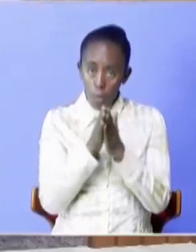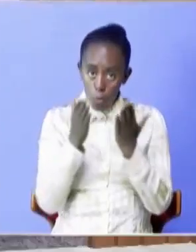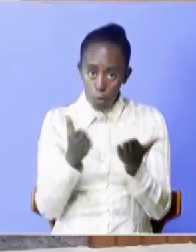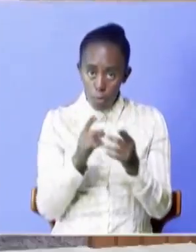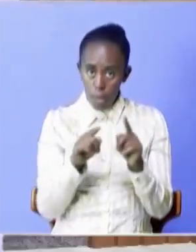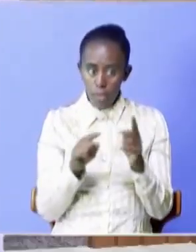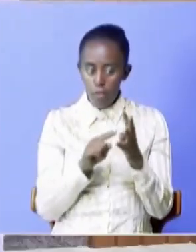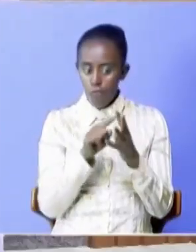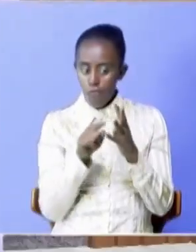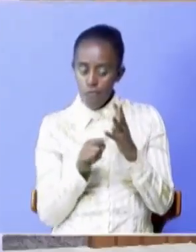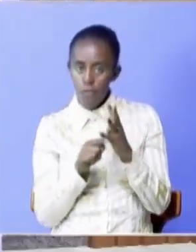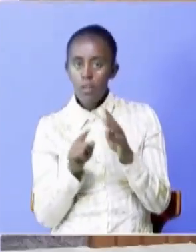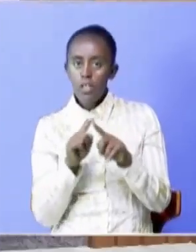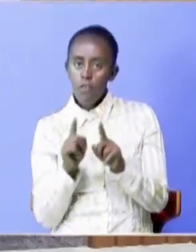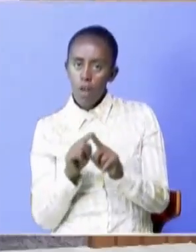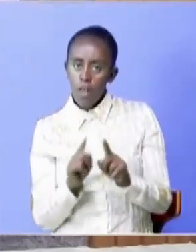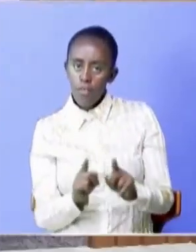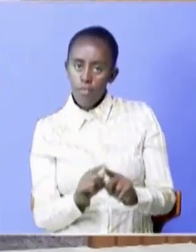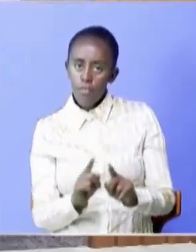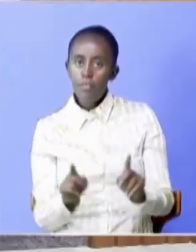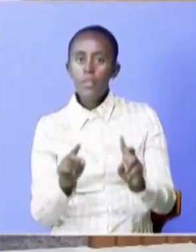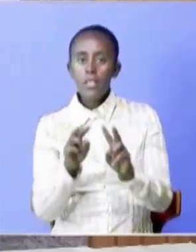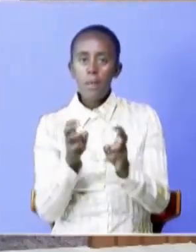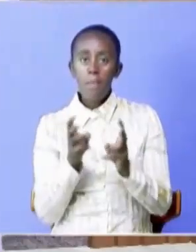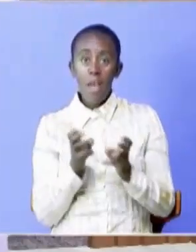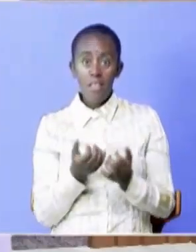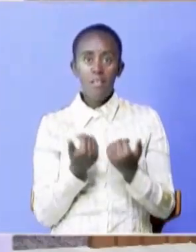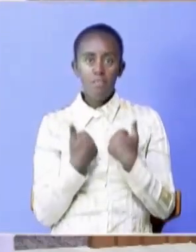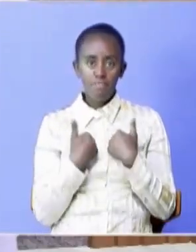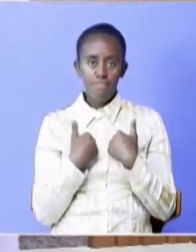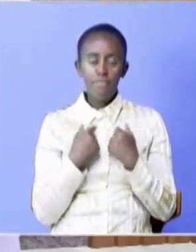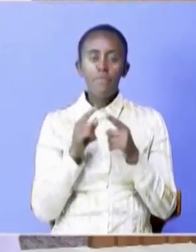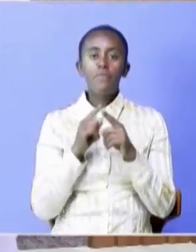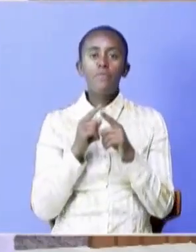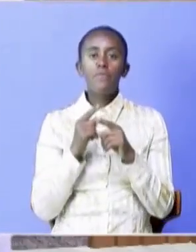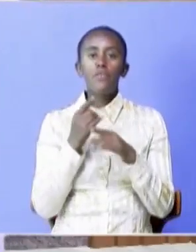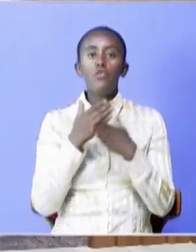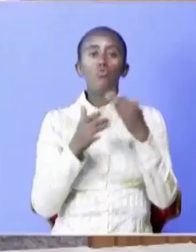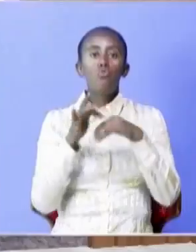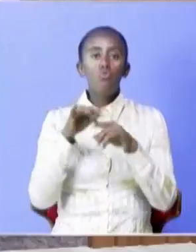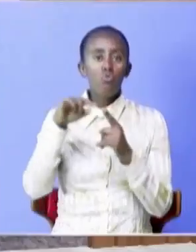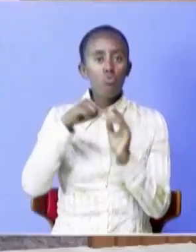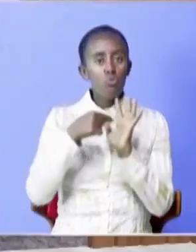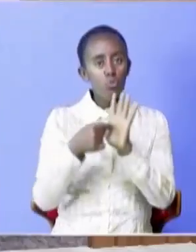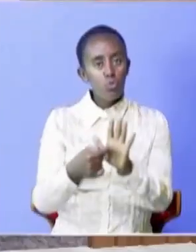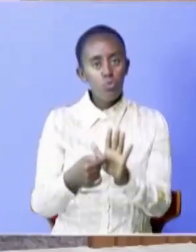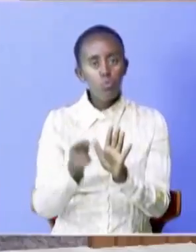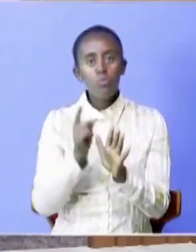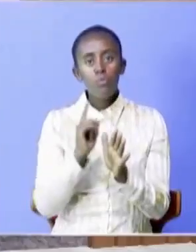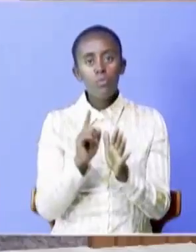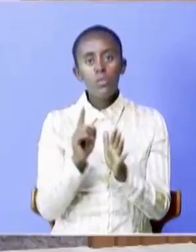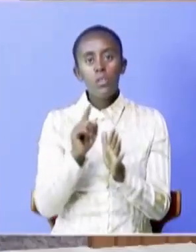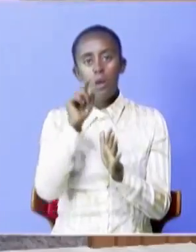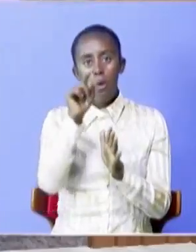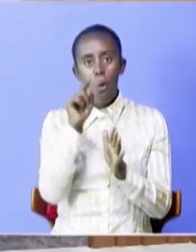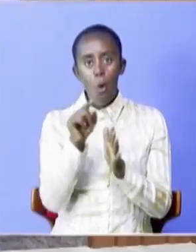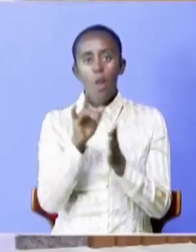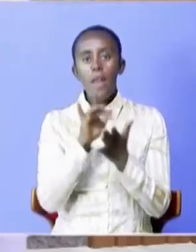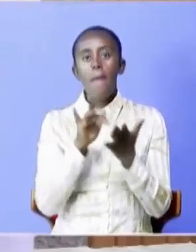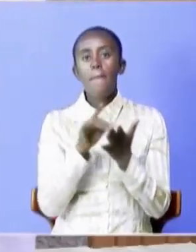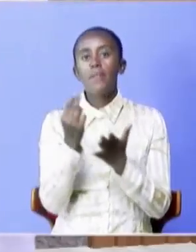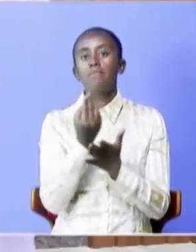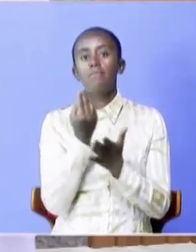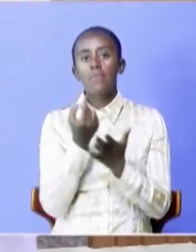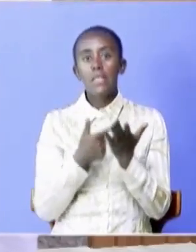them have different subtitles. So in order to show that, we used what? A colon in the middle.